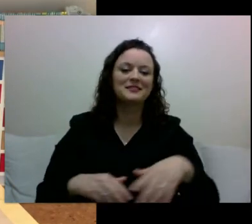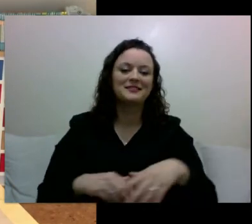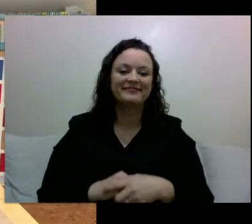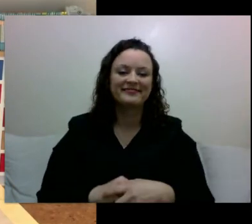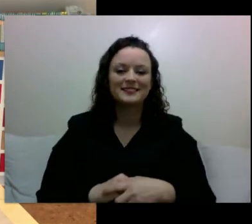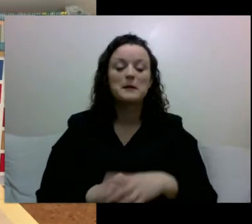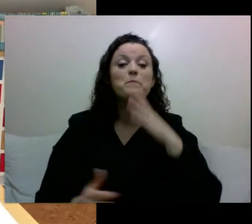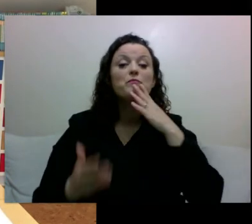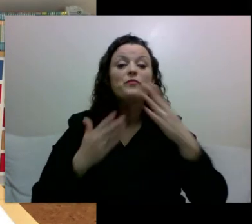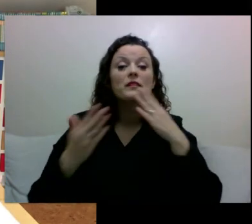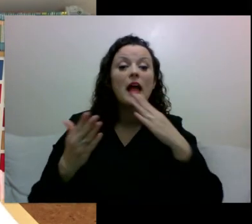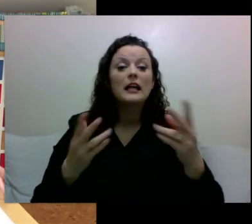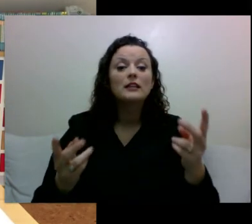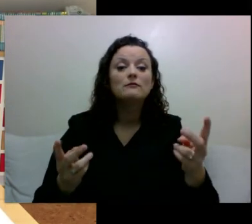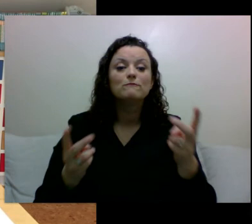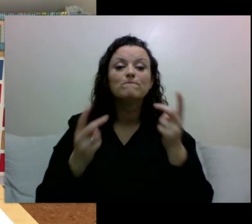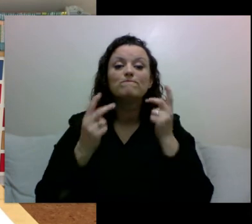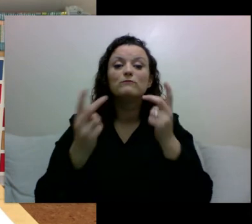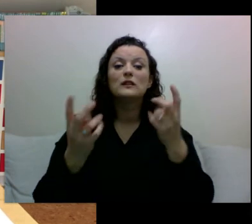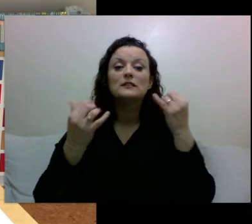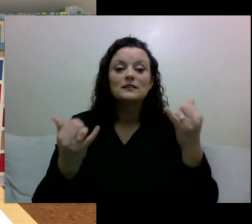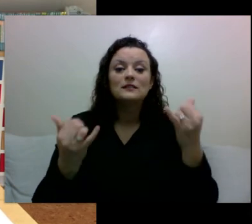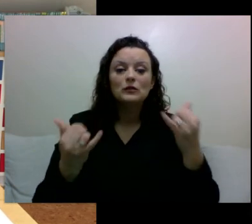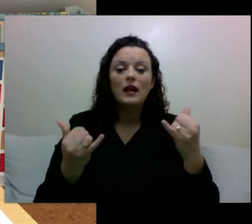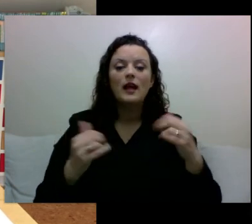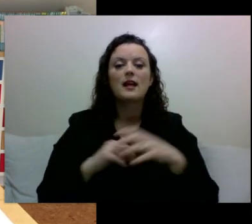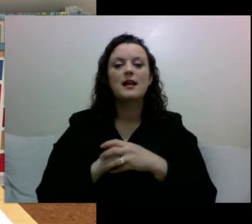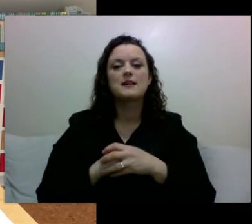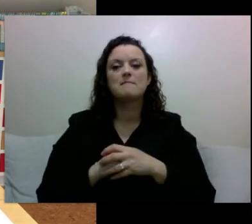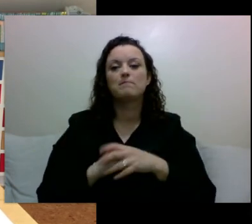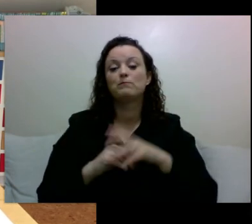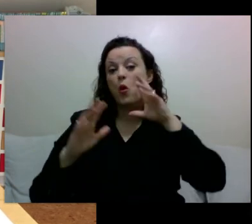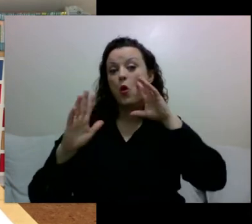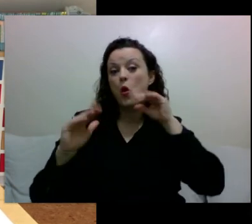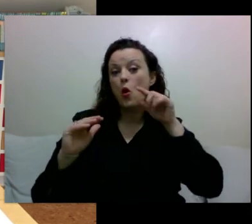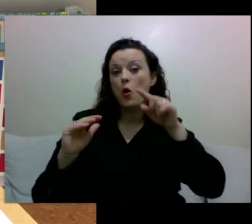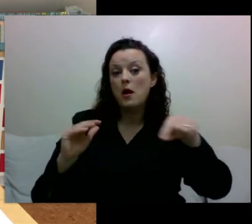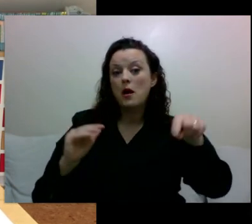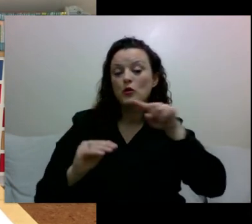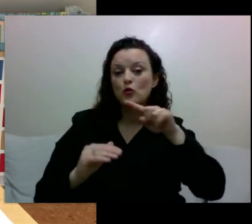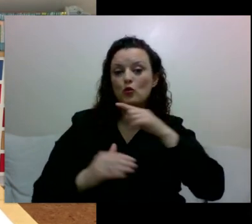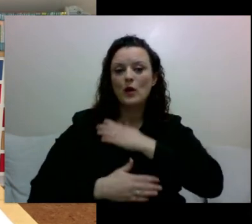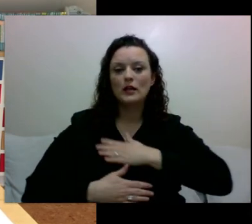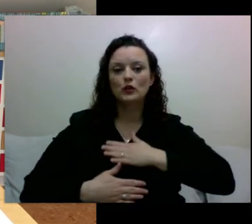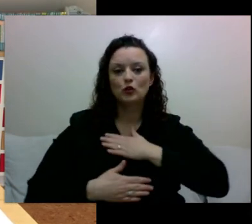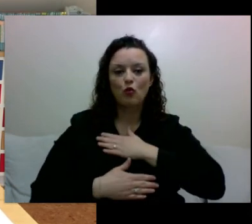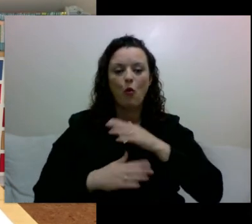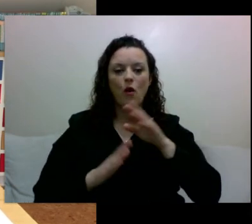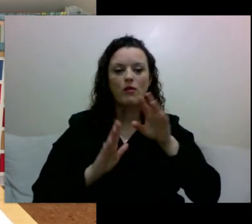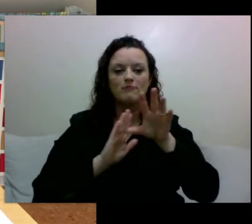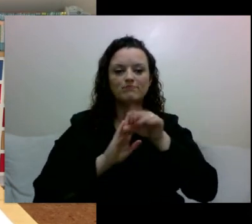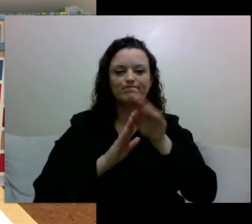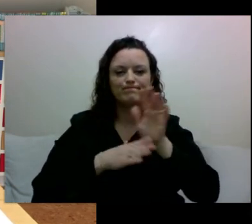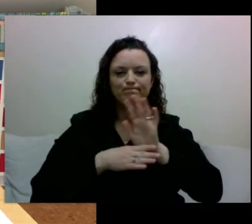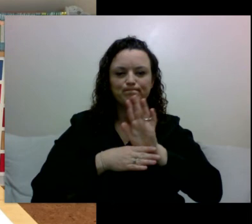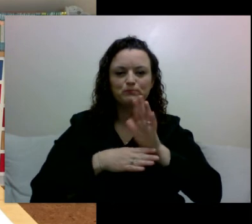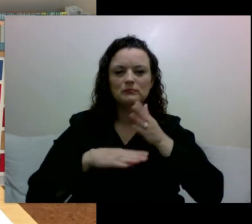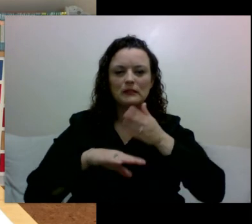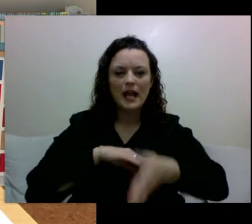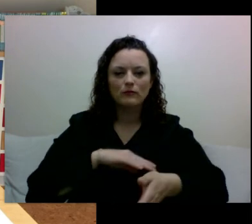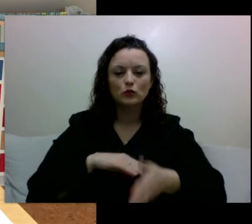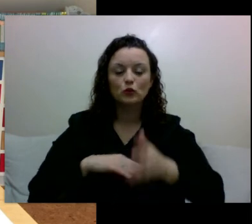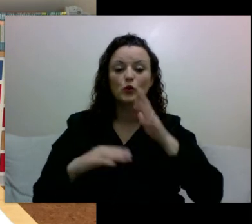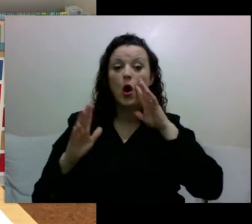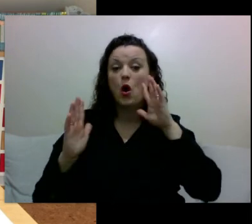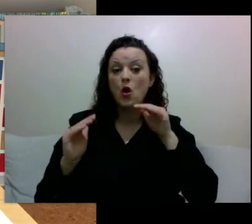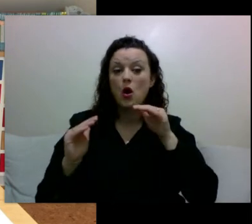for visiting today. I hope that you enjoyed the little clip that's going to come afterwards. And I hope that you'll start